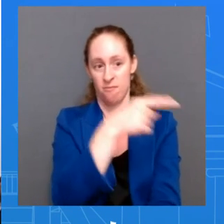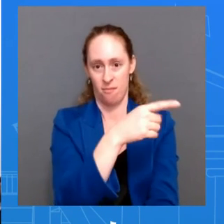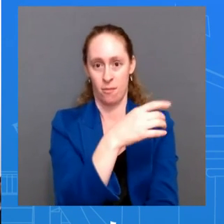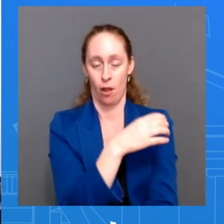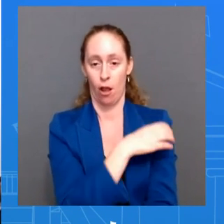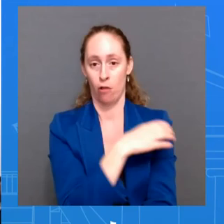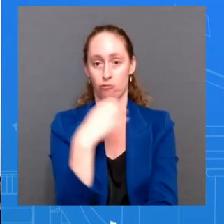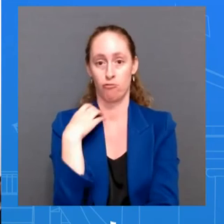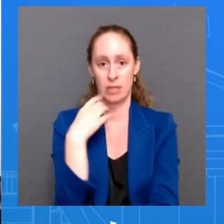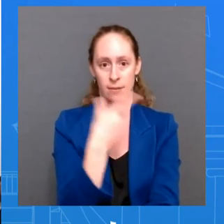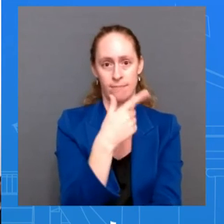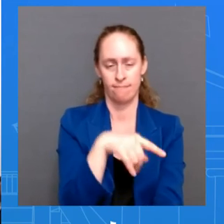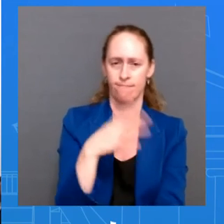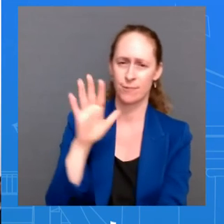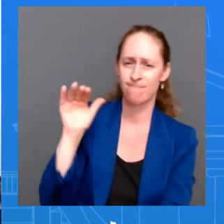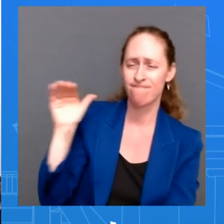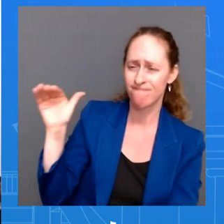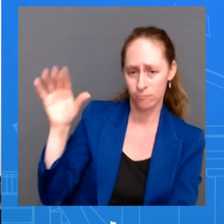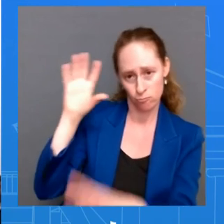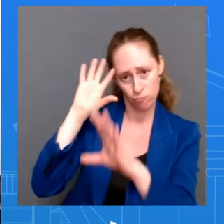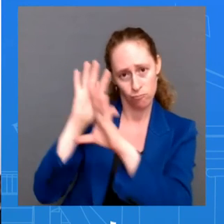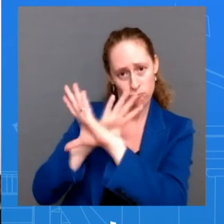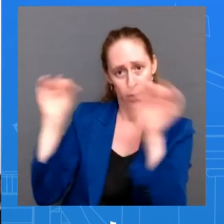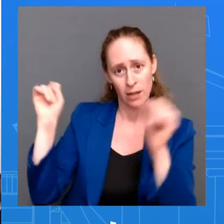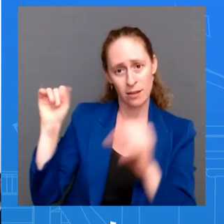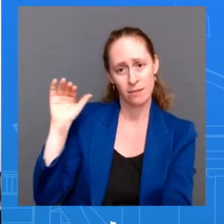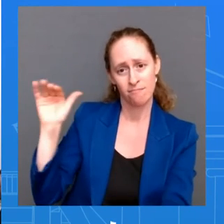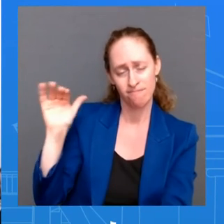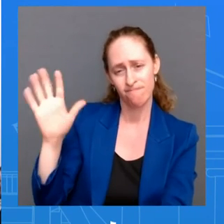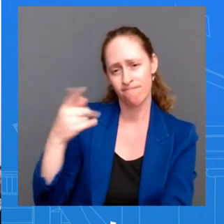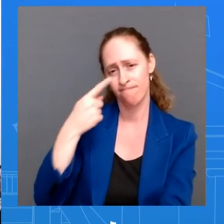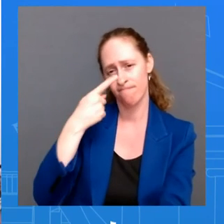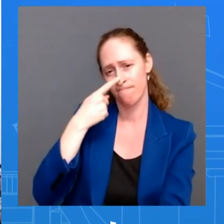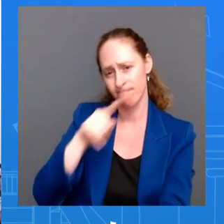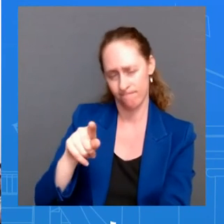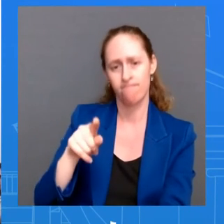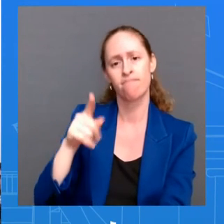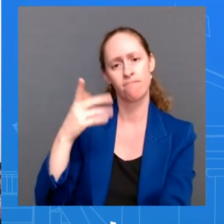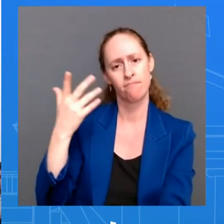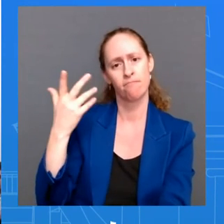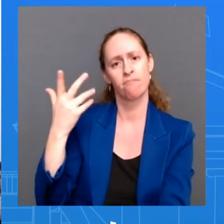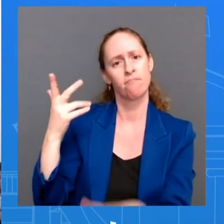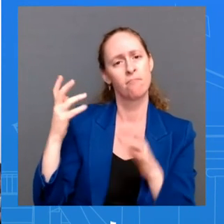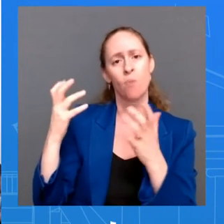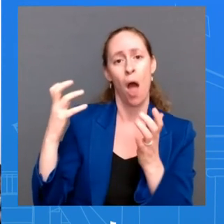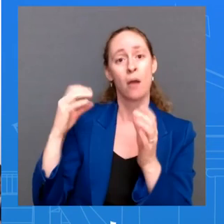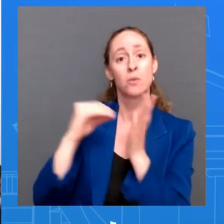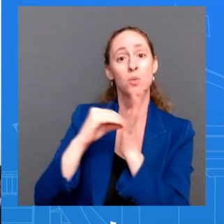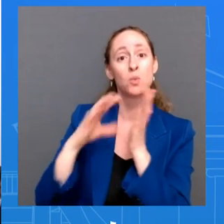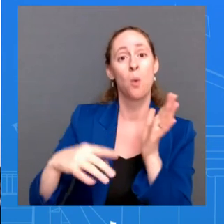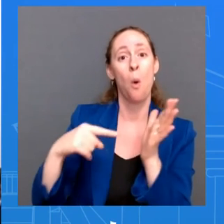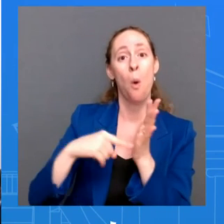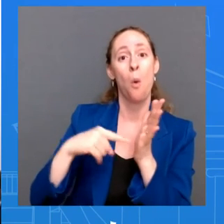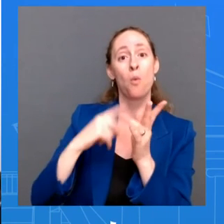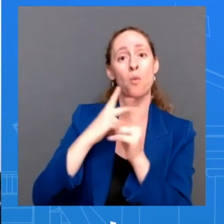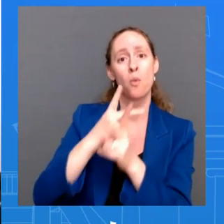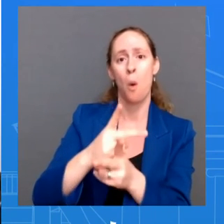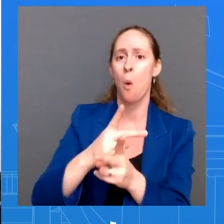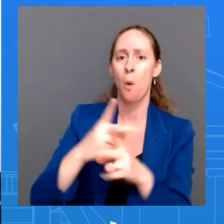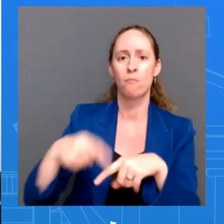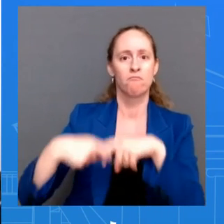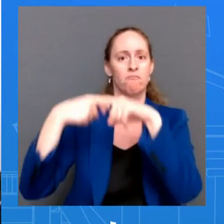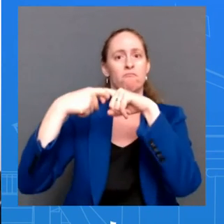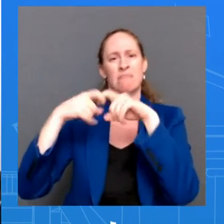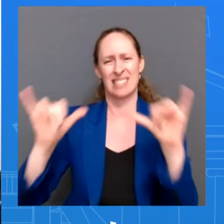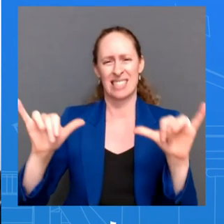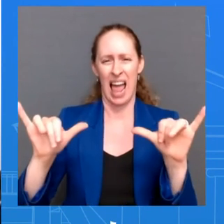on the pause on payments. I know the administration has been kind of unwilling to say whether or not a decision has been made or if